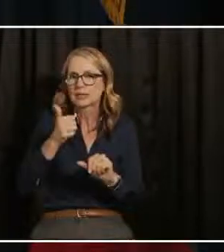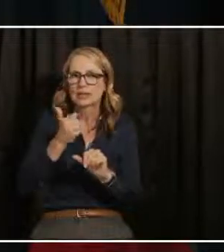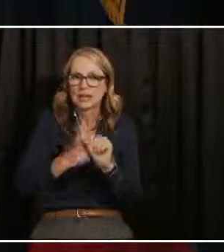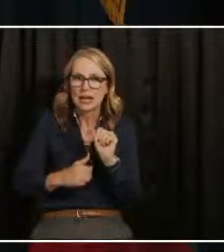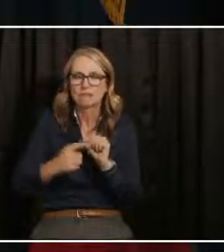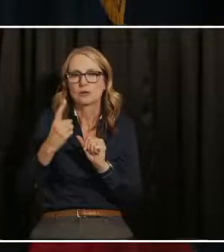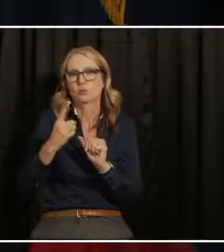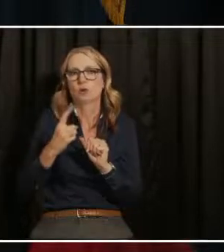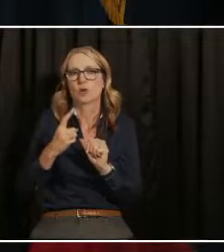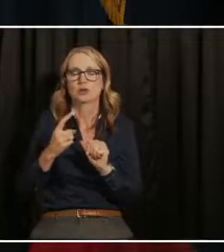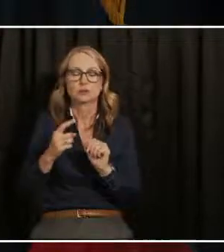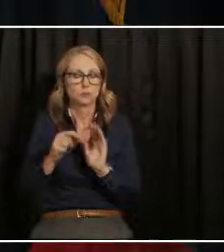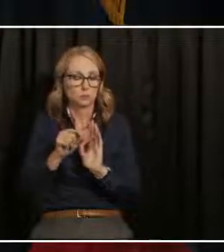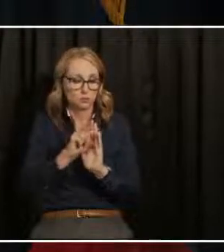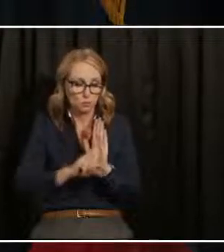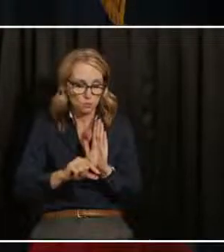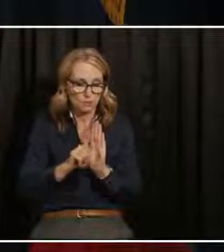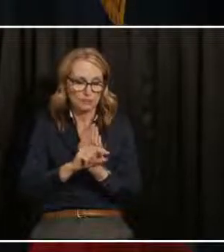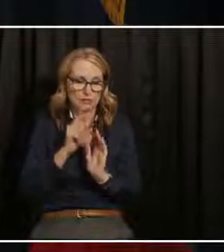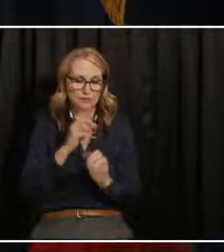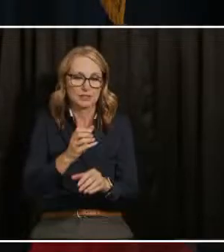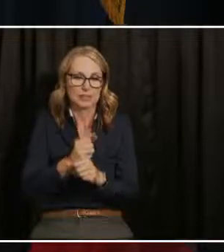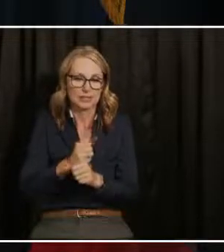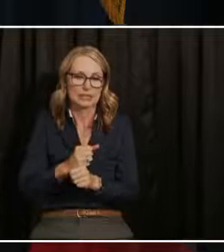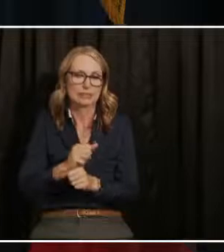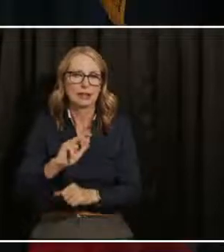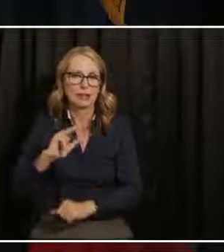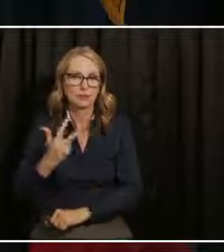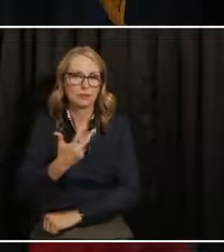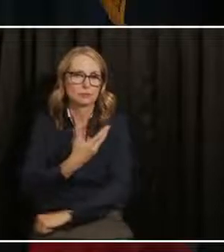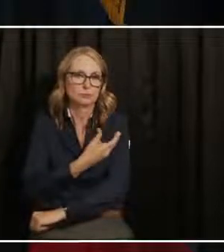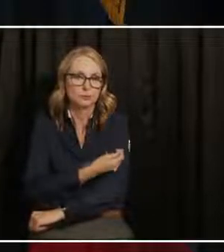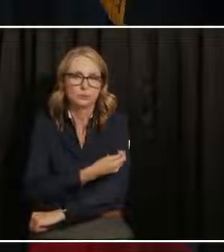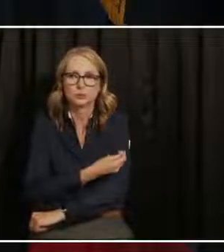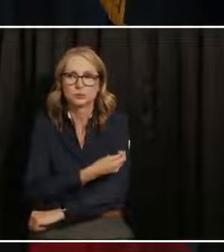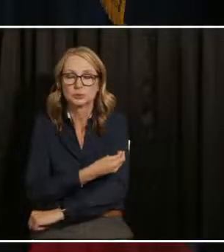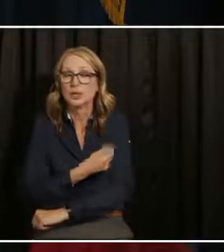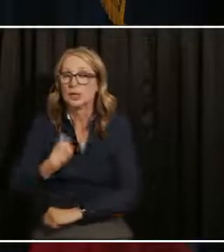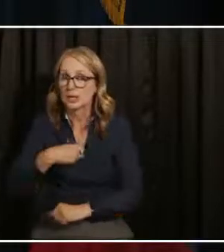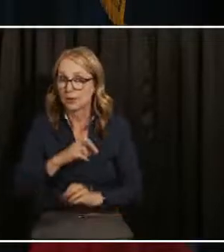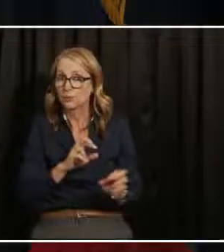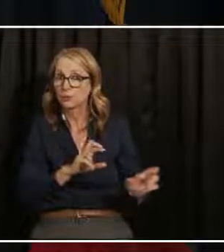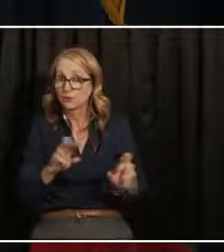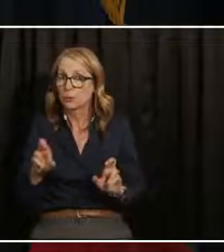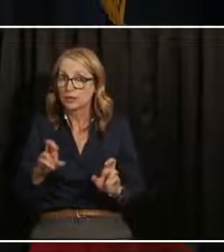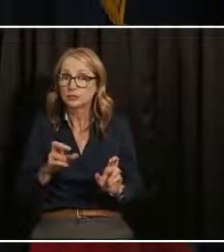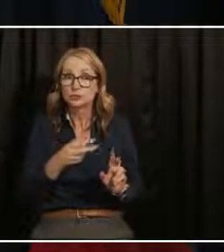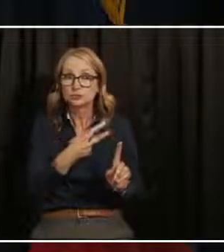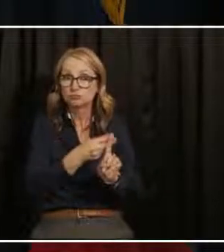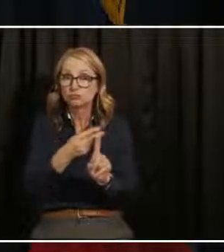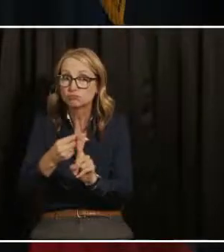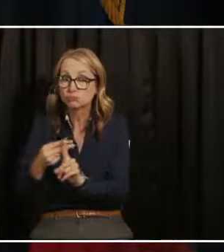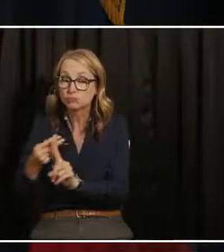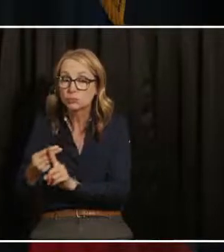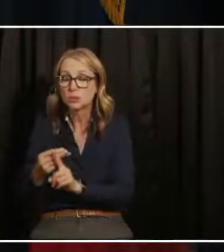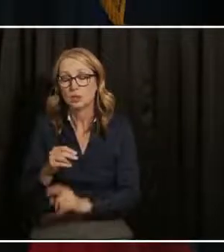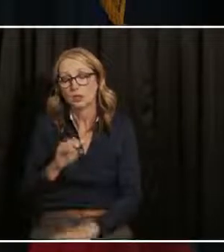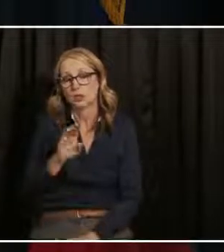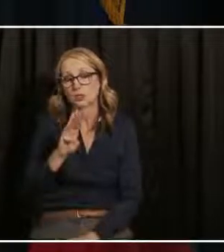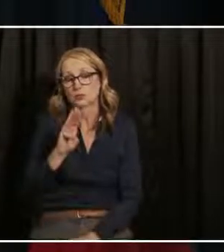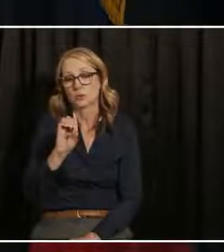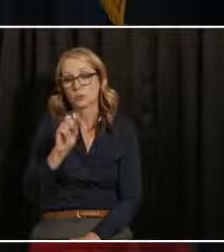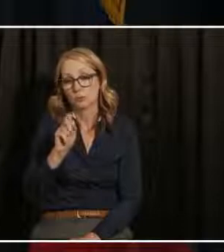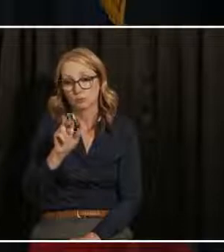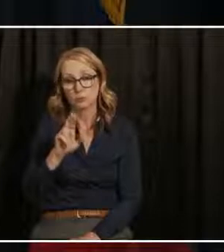months ago in Colorado. And we are ready to administer the vaccines. There are booster vaccines being administered